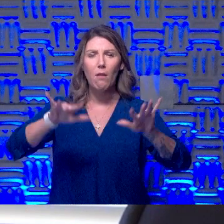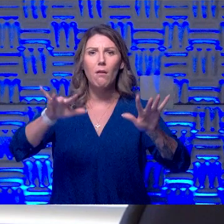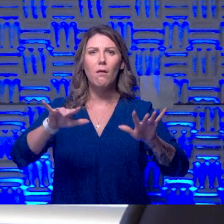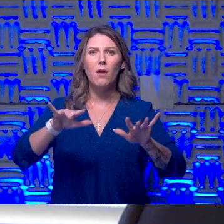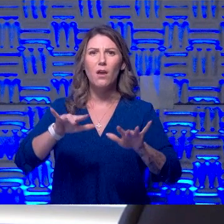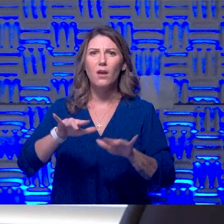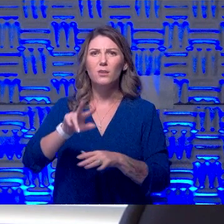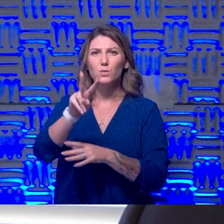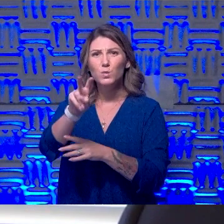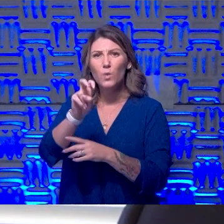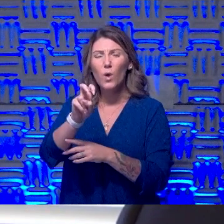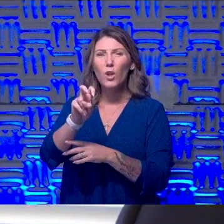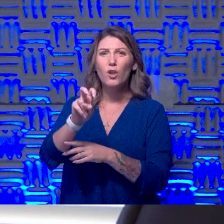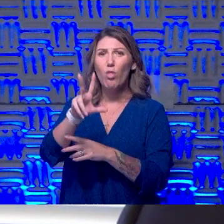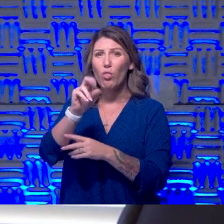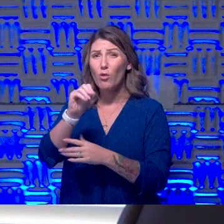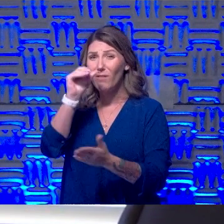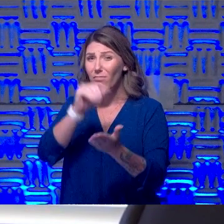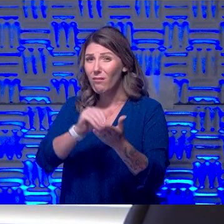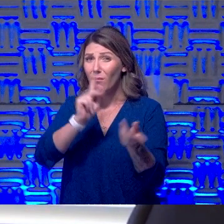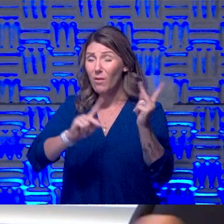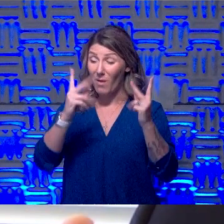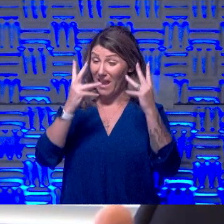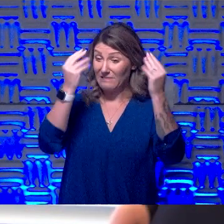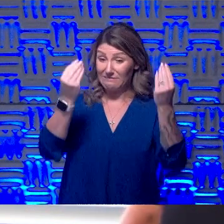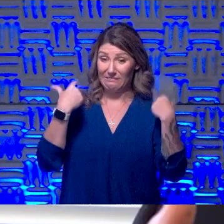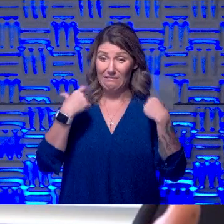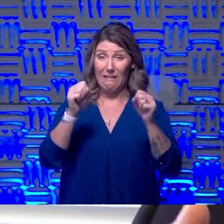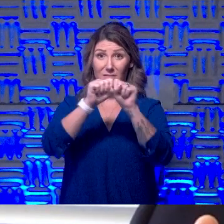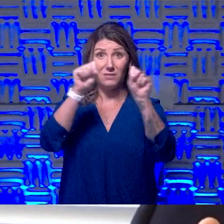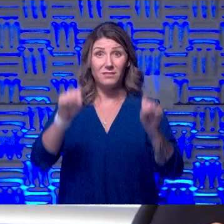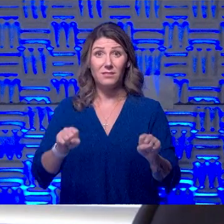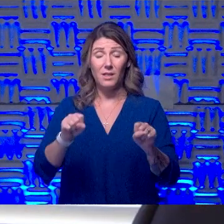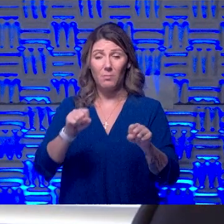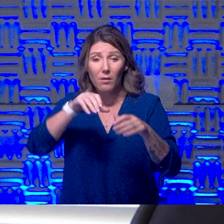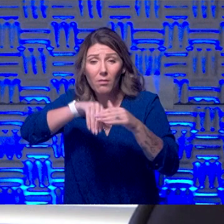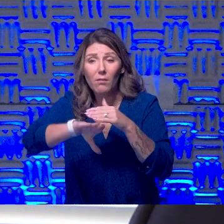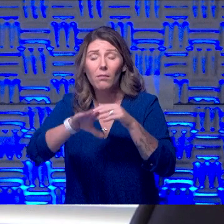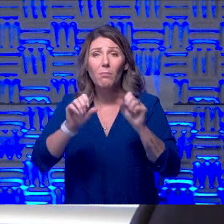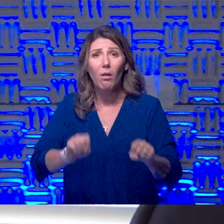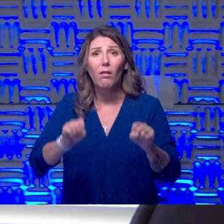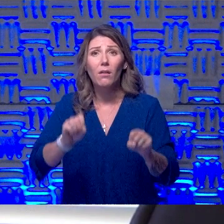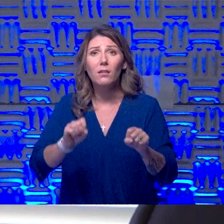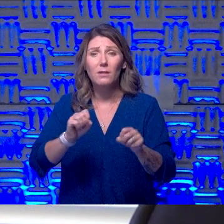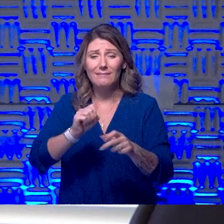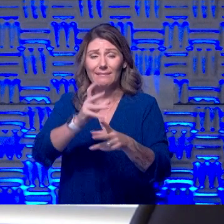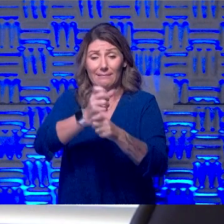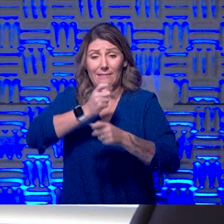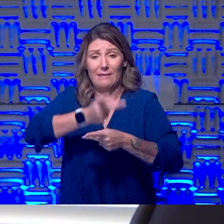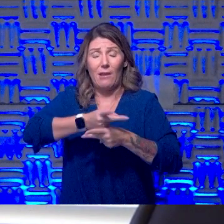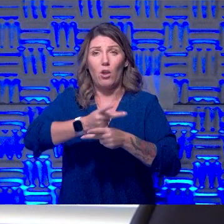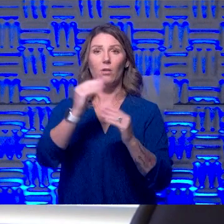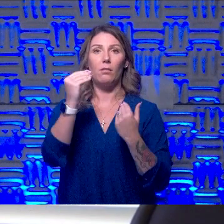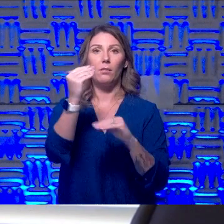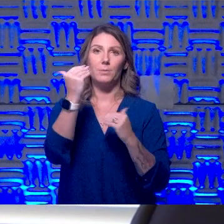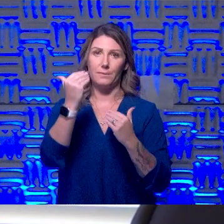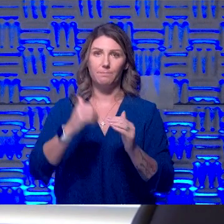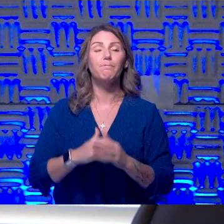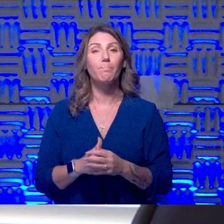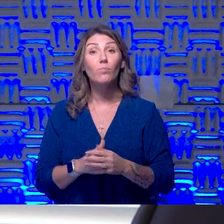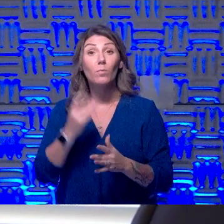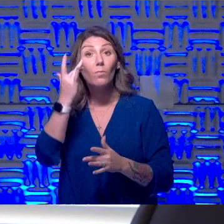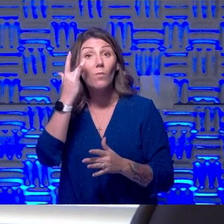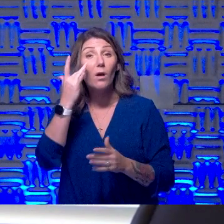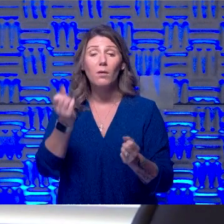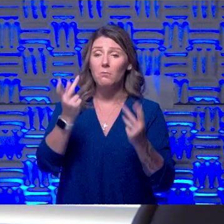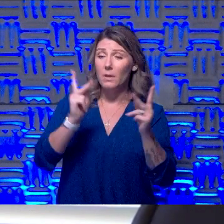outside of the healthcare system, their ability to come in to seek care is limited because a lot of these